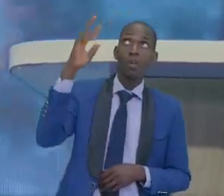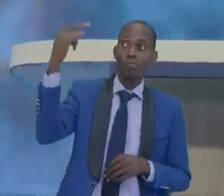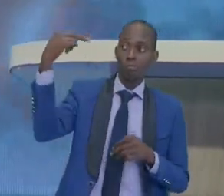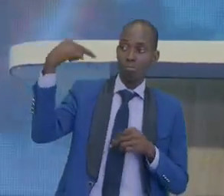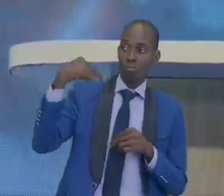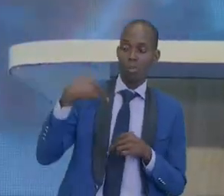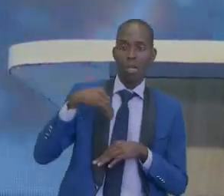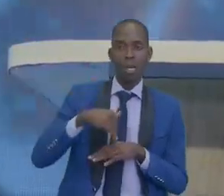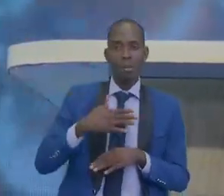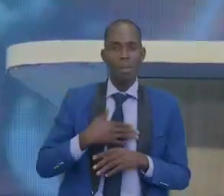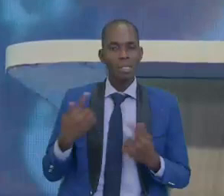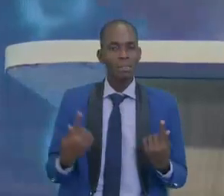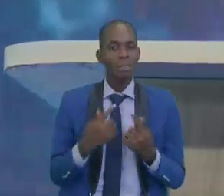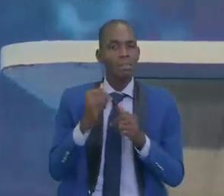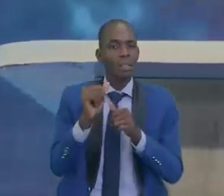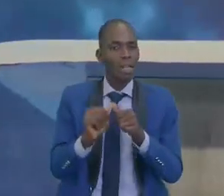every time.